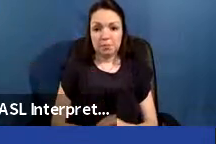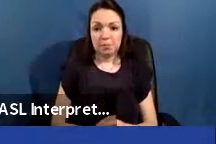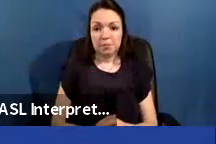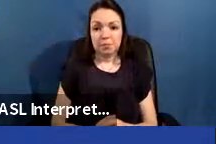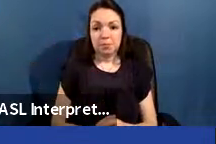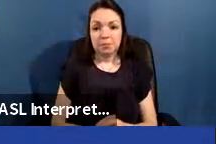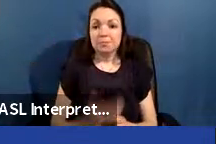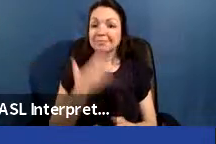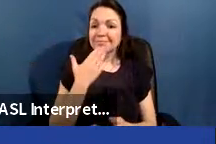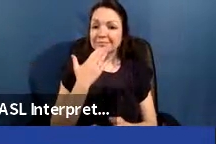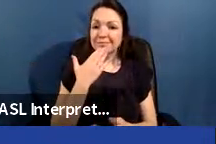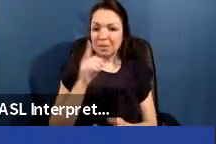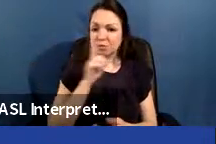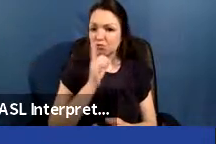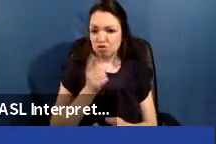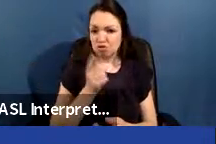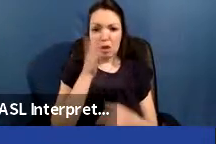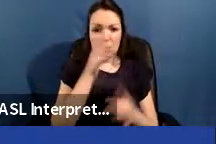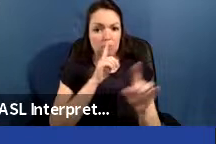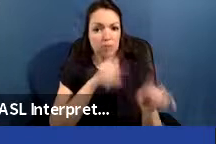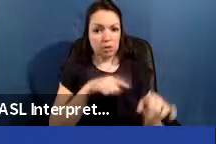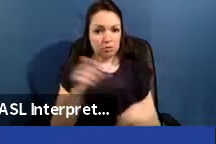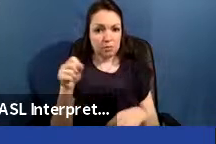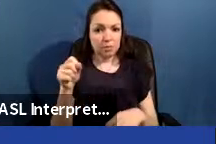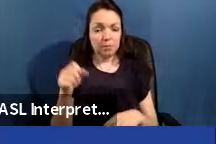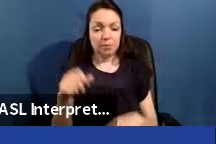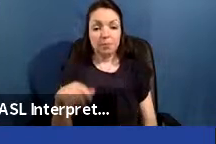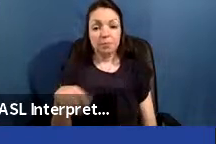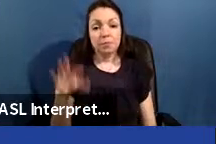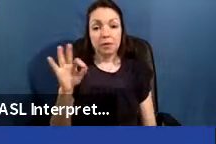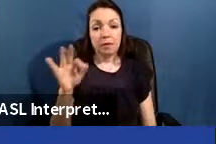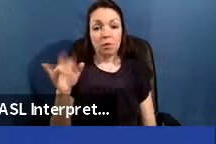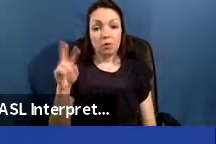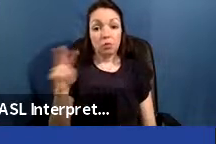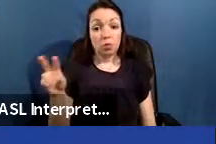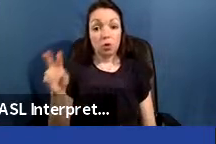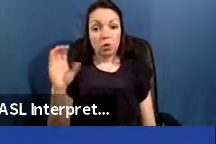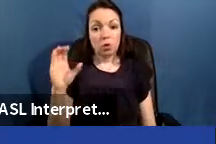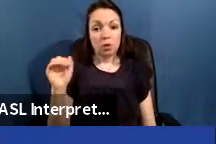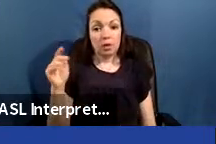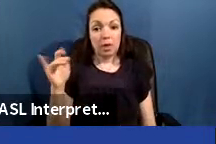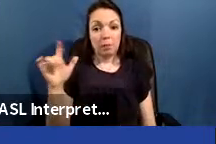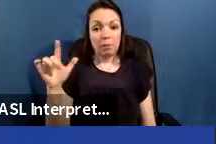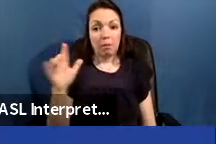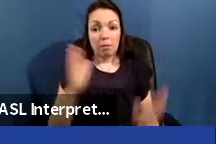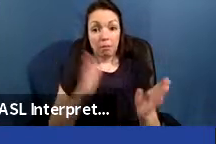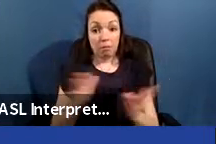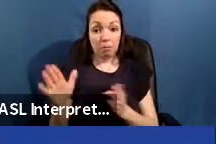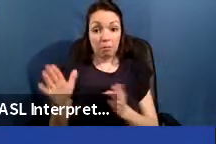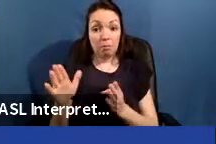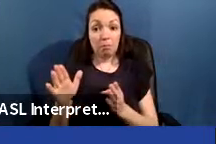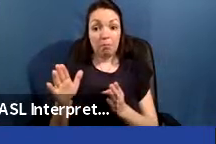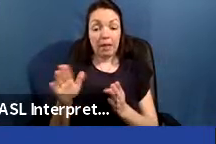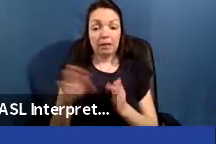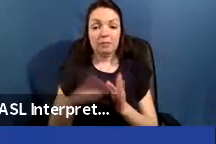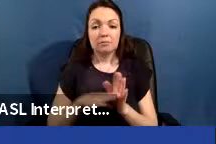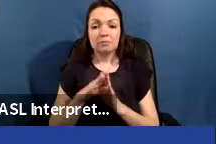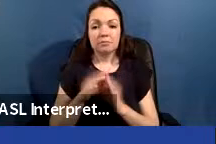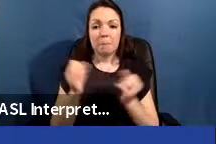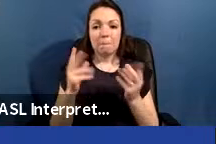Thanks, Adrian. Yes, I'll take that question. So the FY22 capital plan is intended to continue to build on the